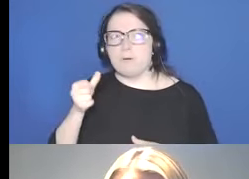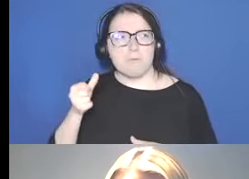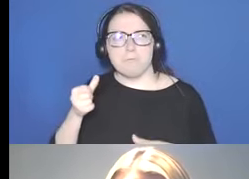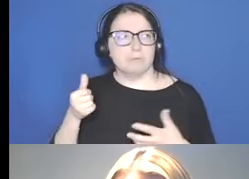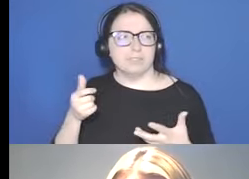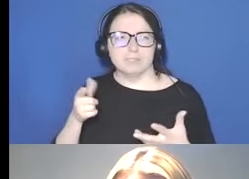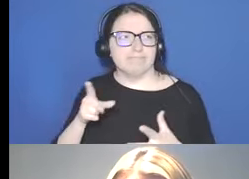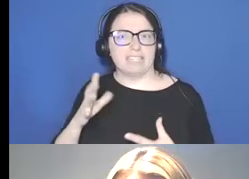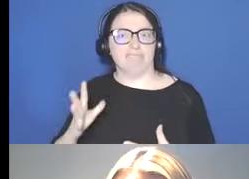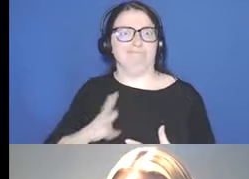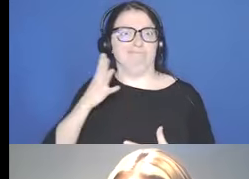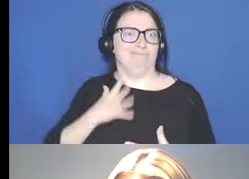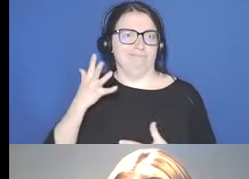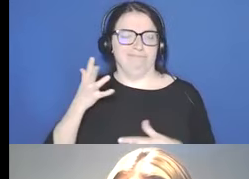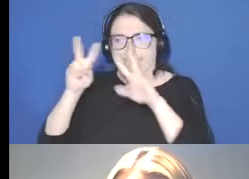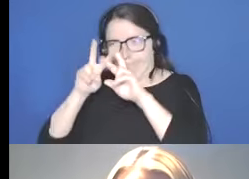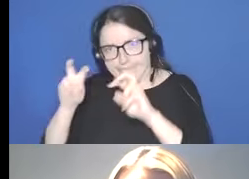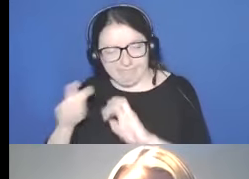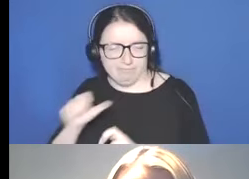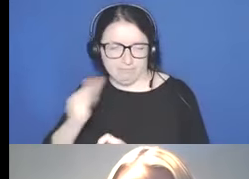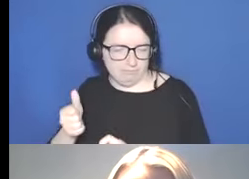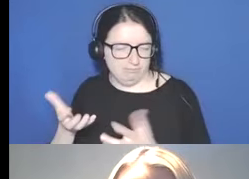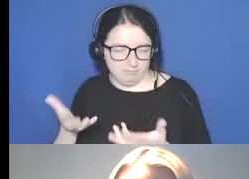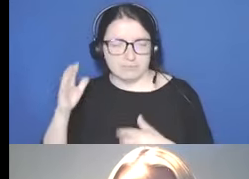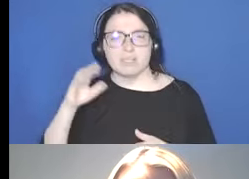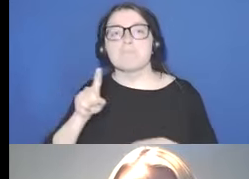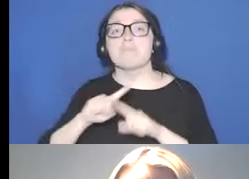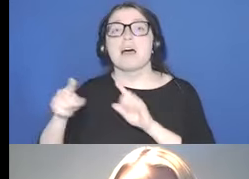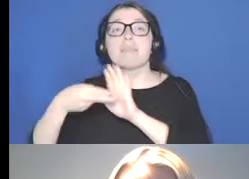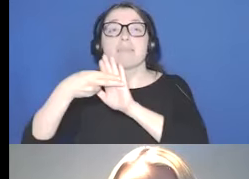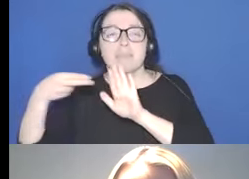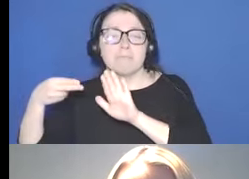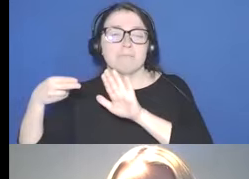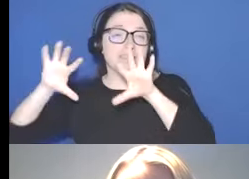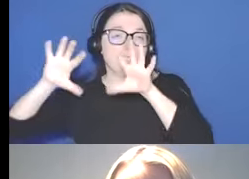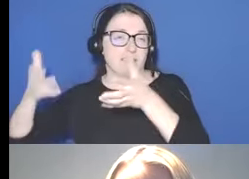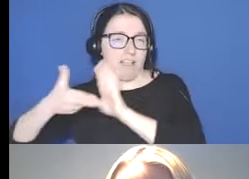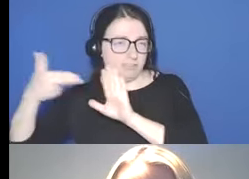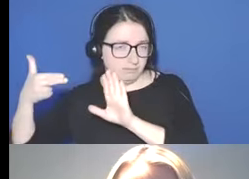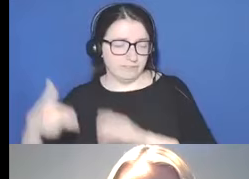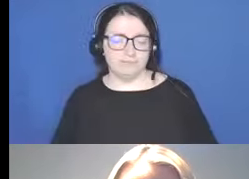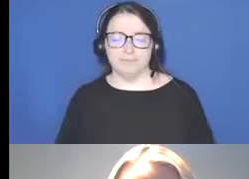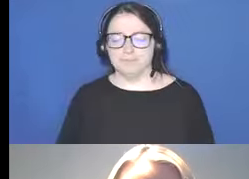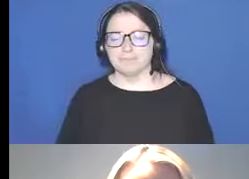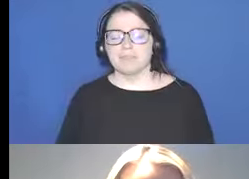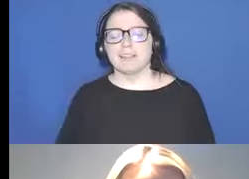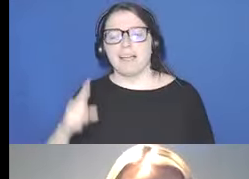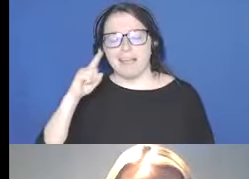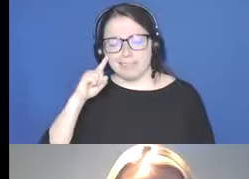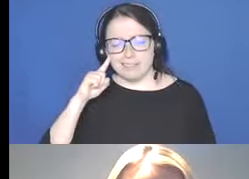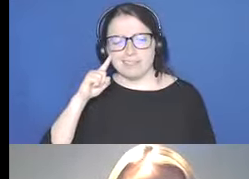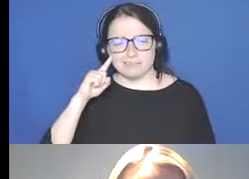an actual diagnosis, but with the classification, I think that would be up to whoever